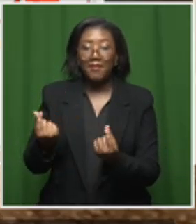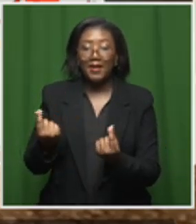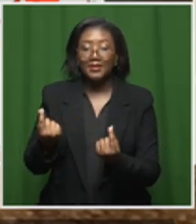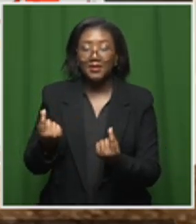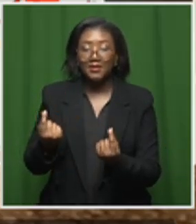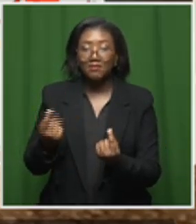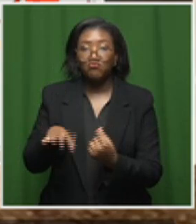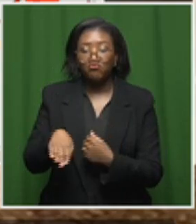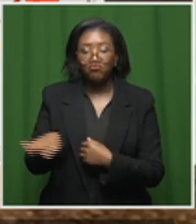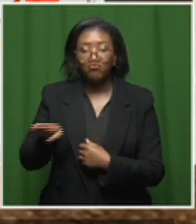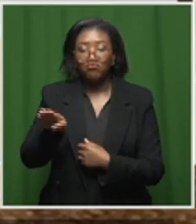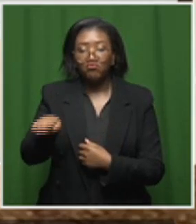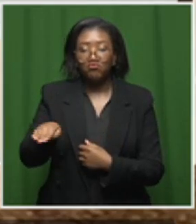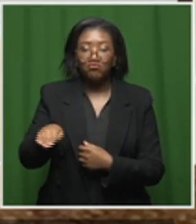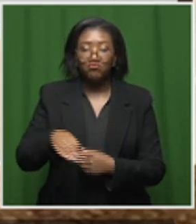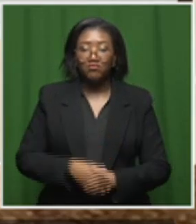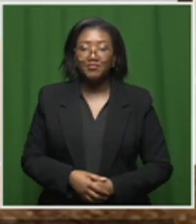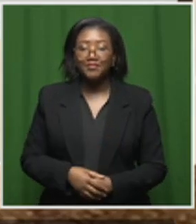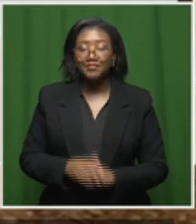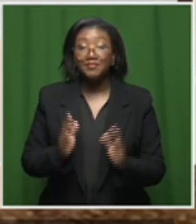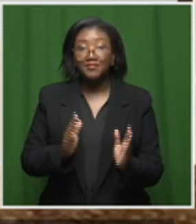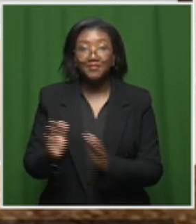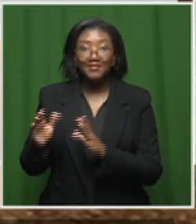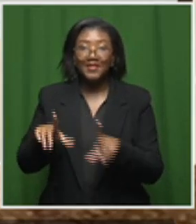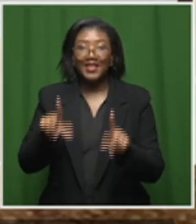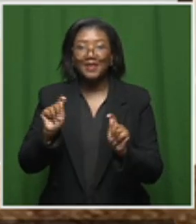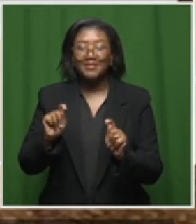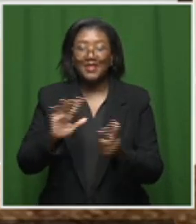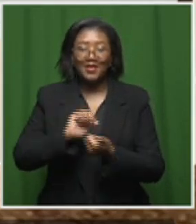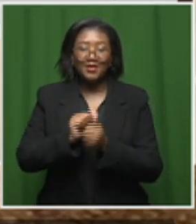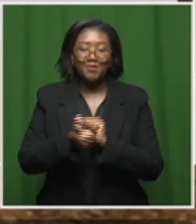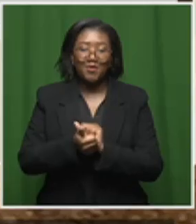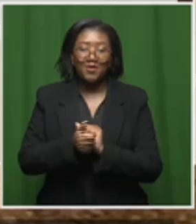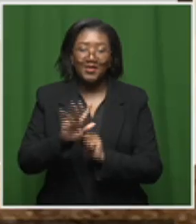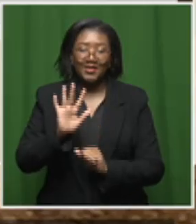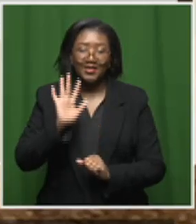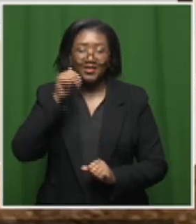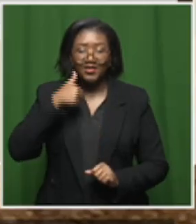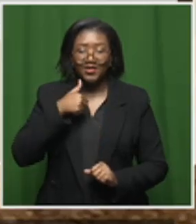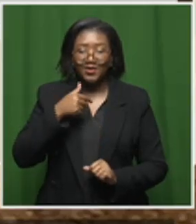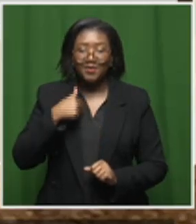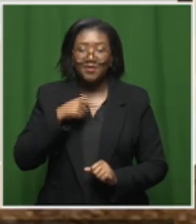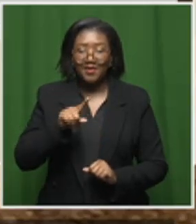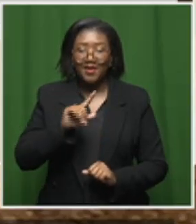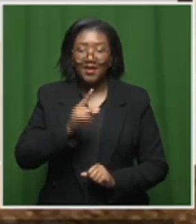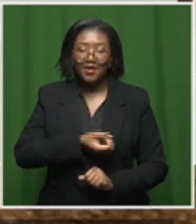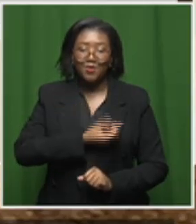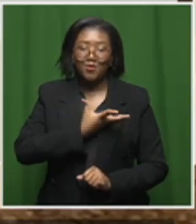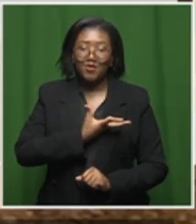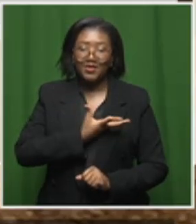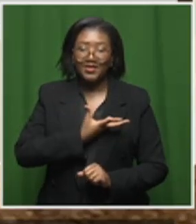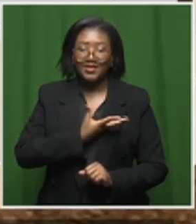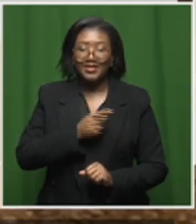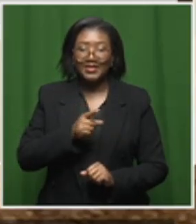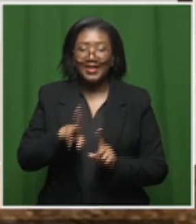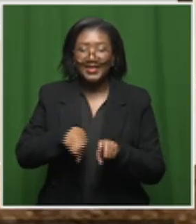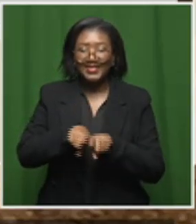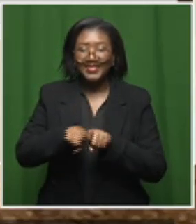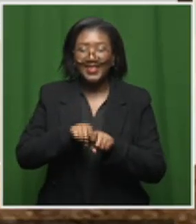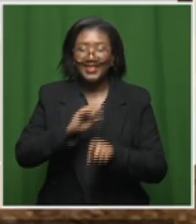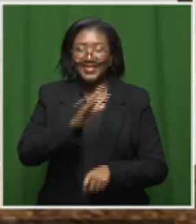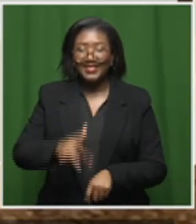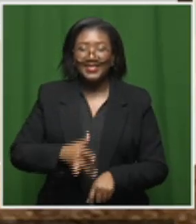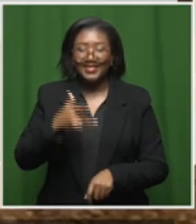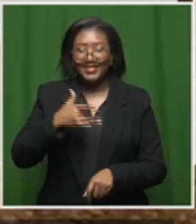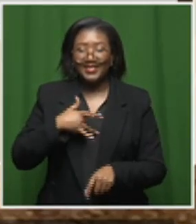heavily backed up. Busy couple of days in Cape Town, sporting nature. It all starts tomorrow with this wonderful Proteas test